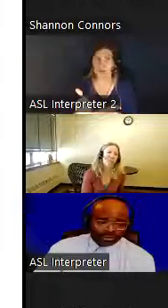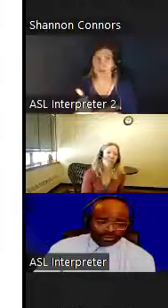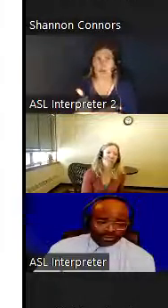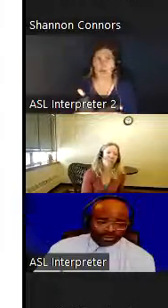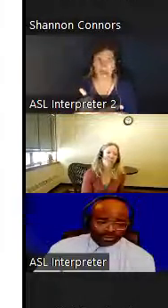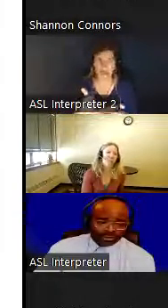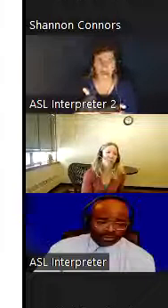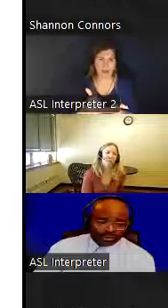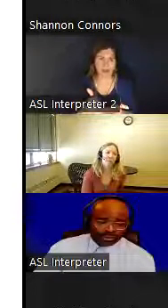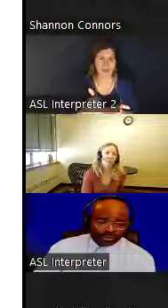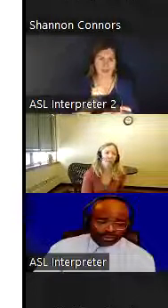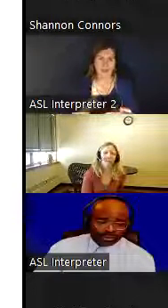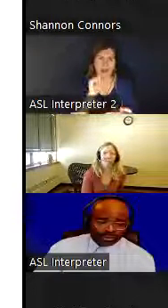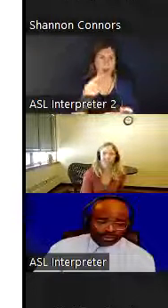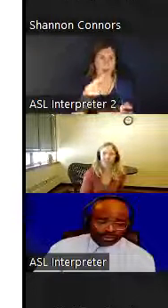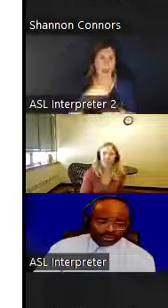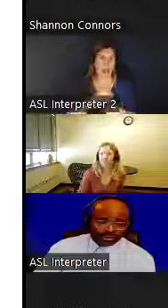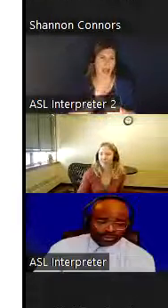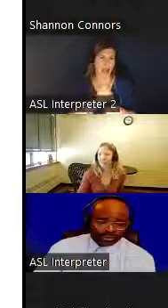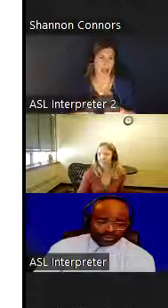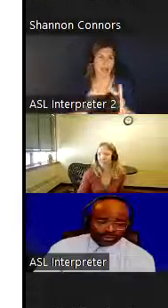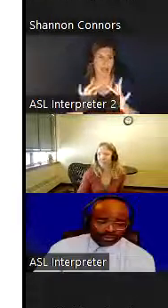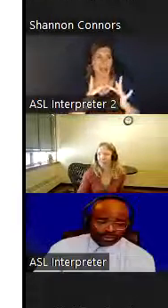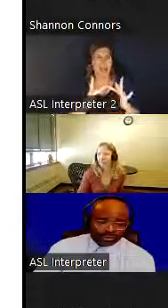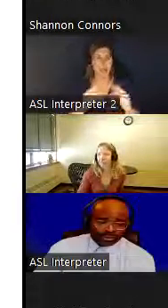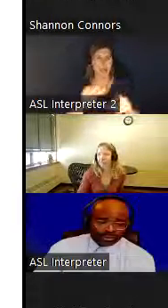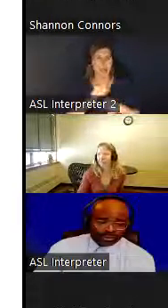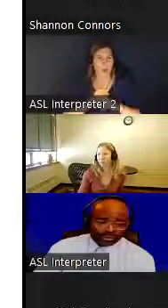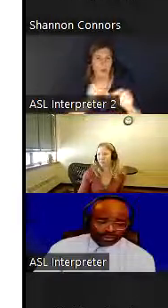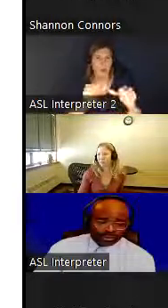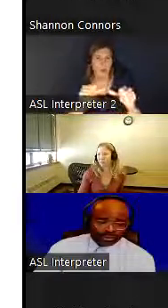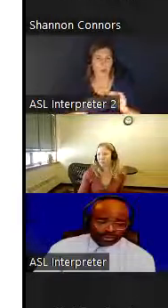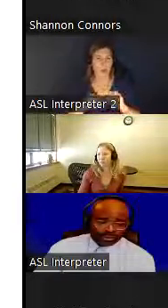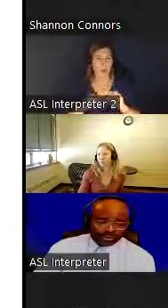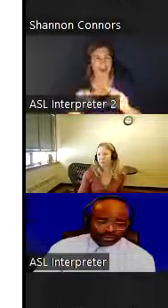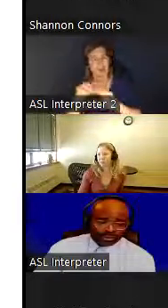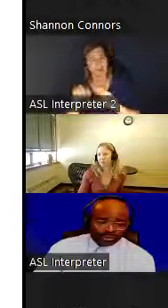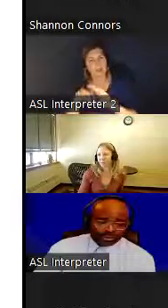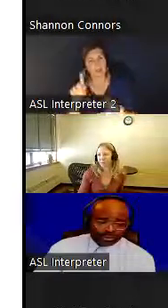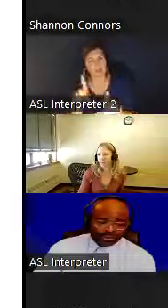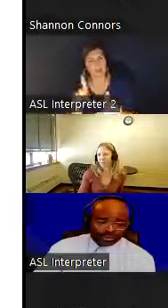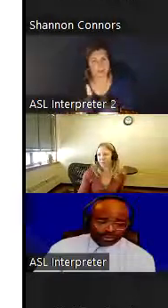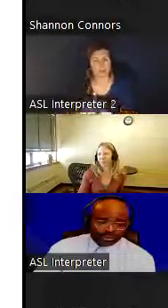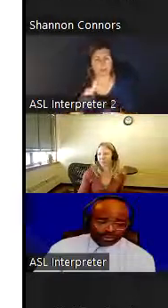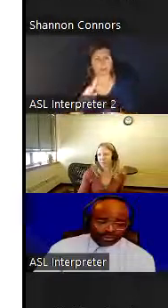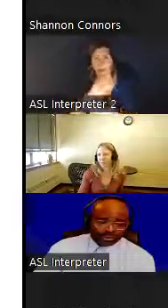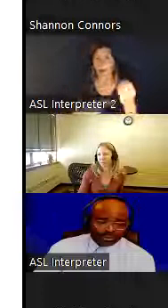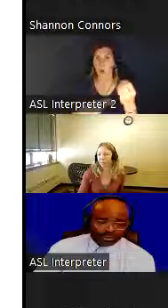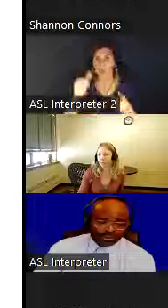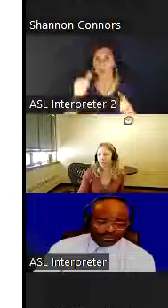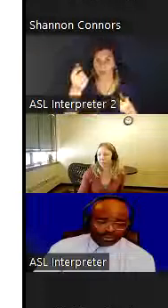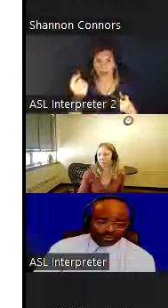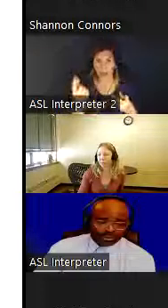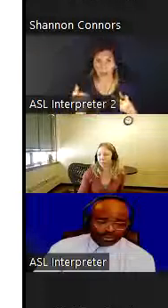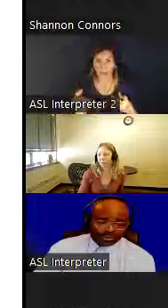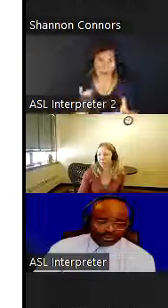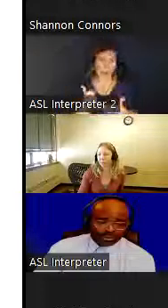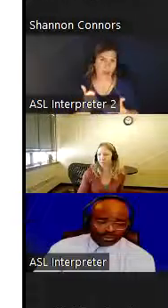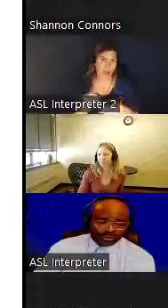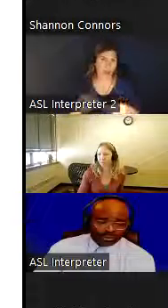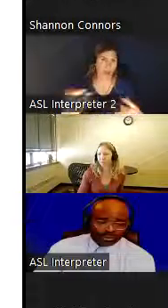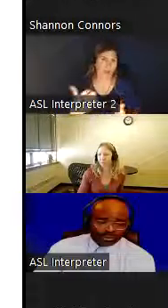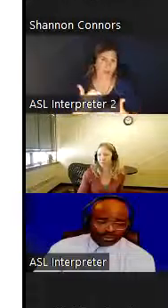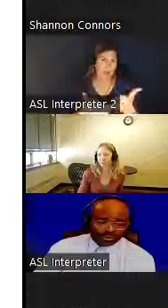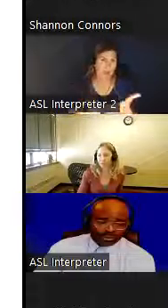network of protected areas. So I would hope that you could use both of those to spark some new ideas.